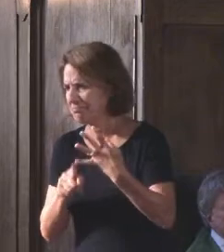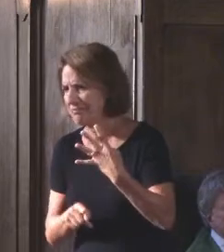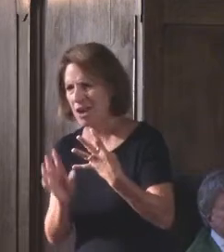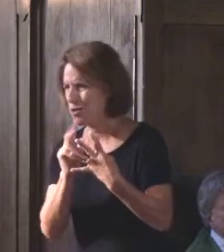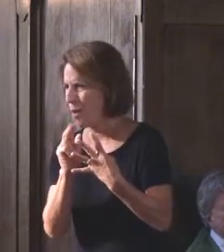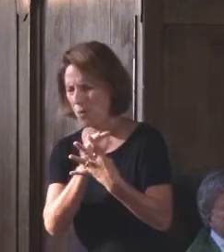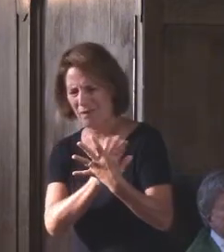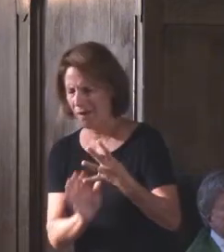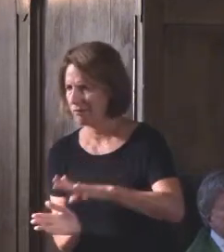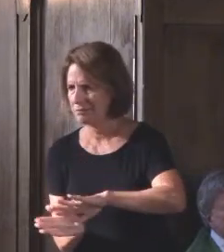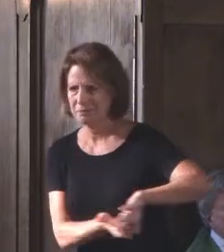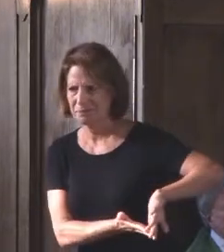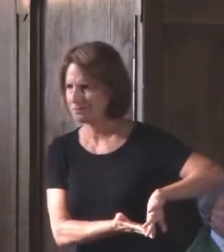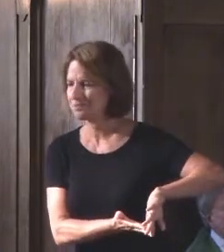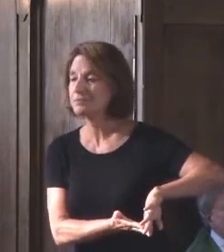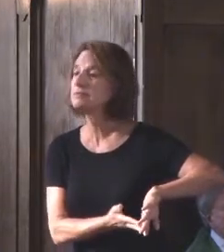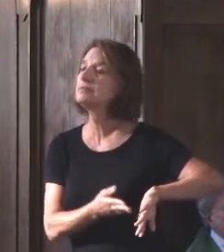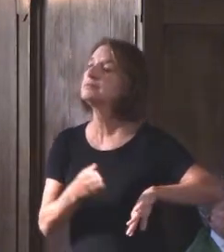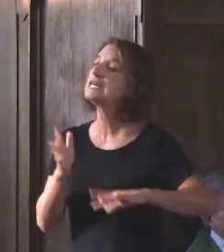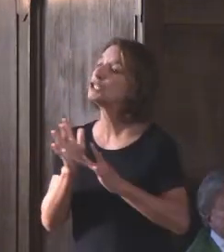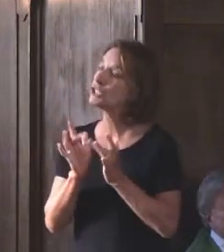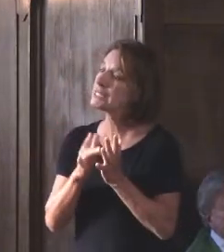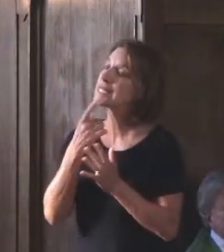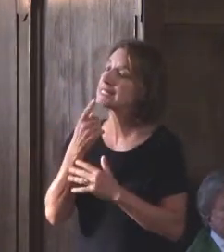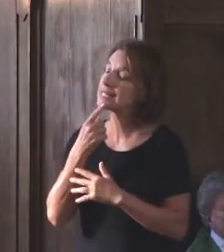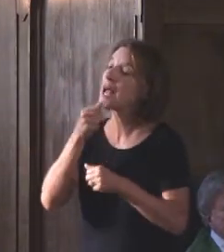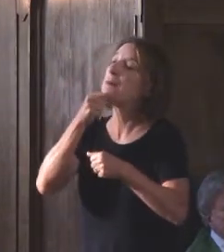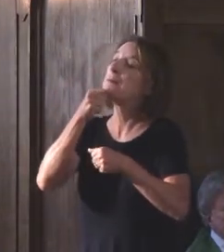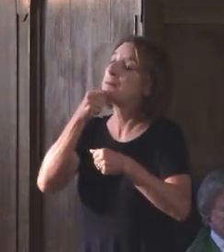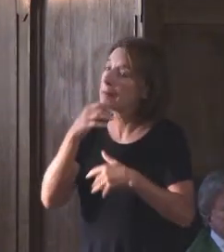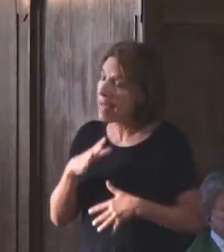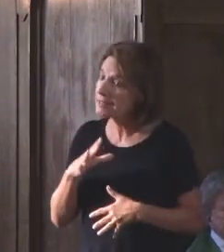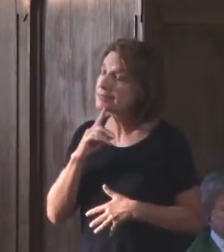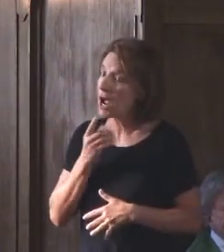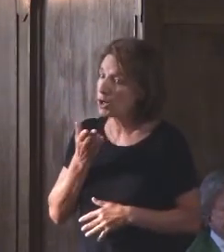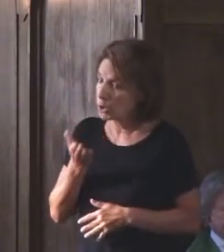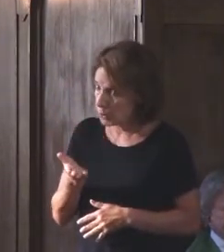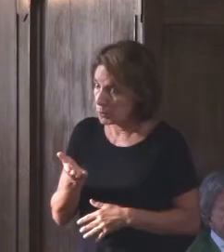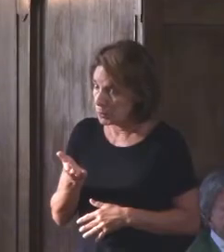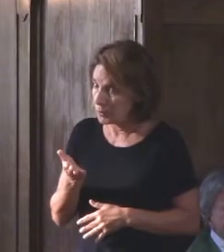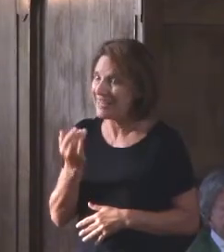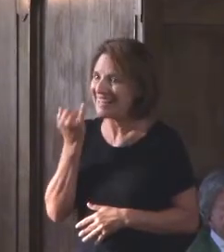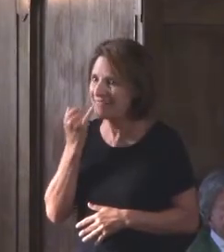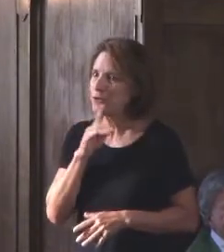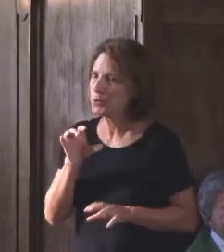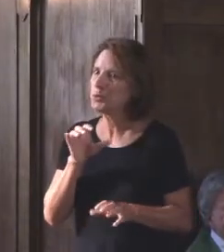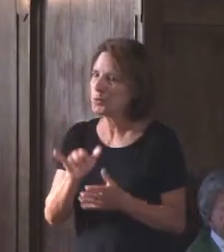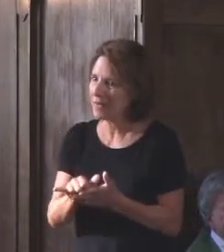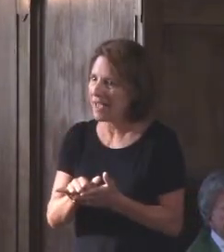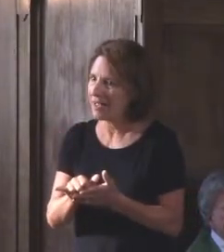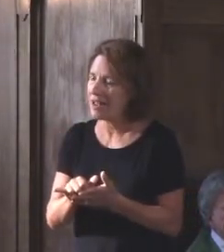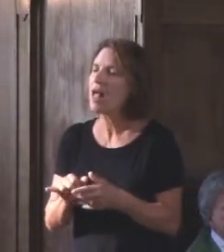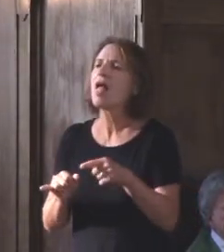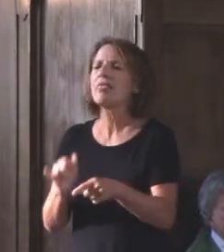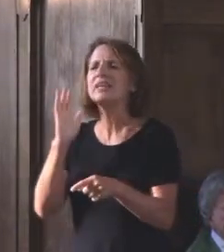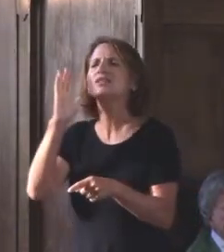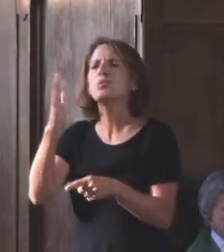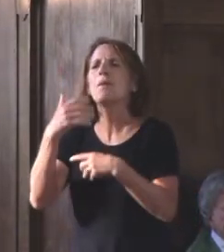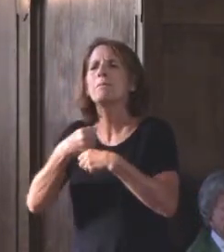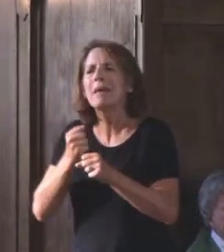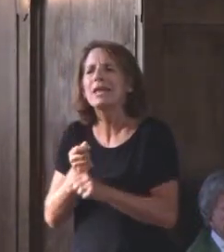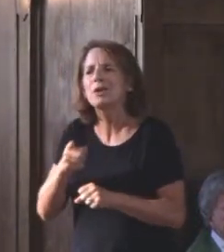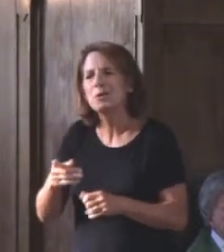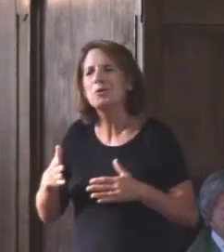No. He says, blessed are you if you do this. This is going to make you happy. That's the great